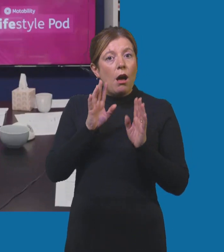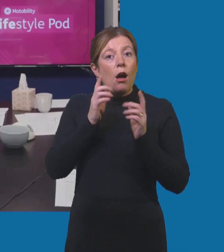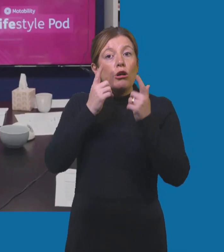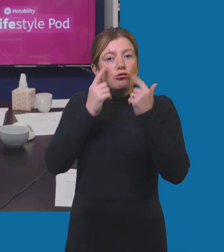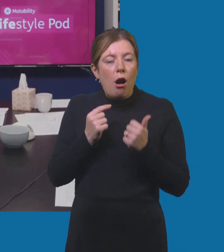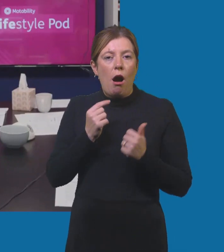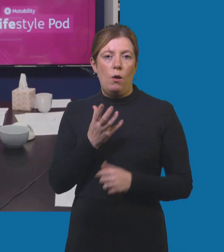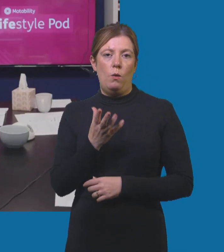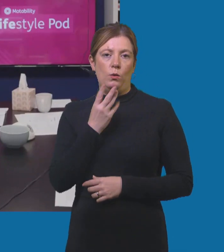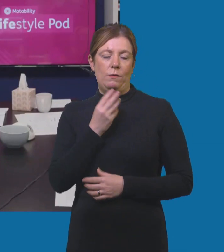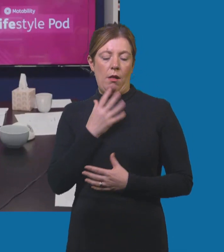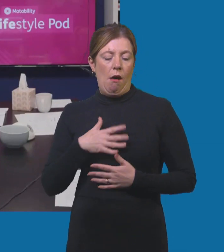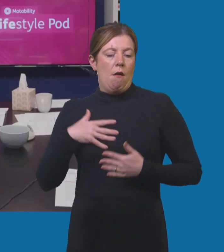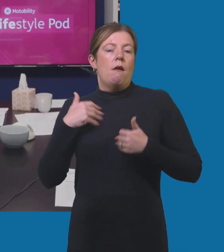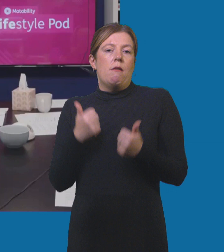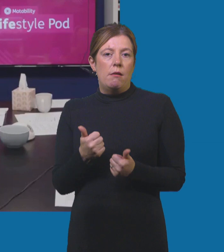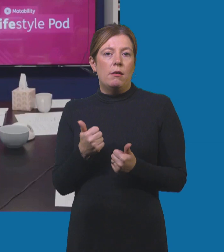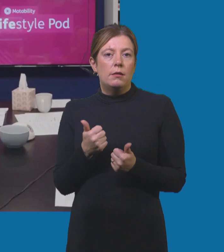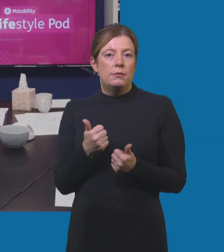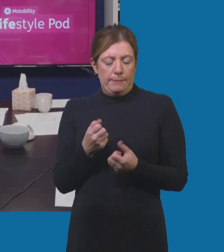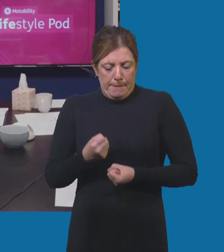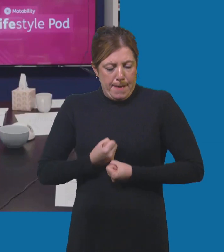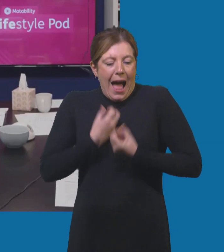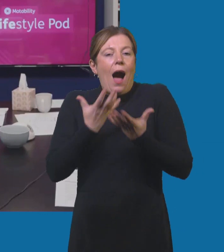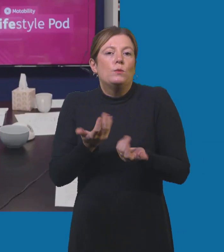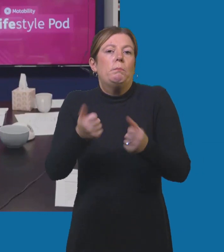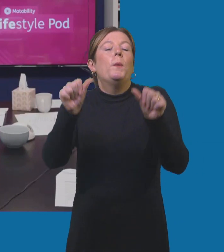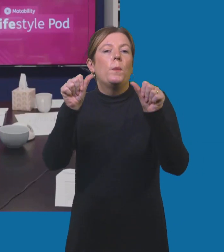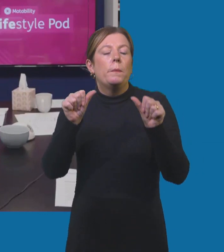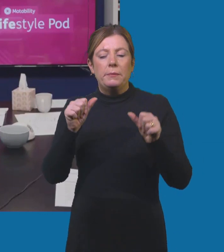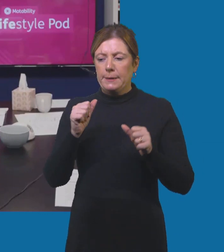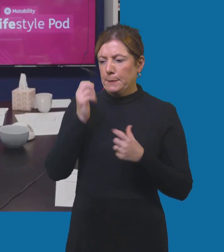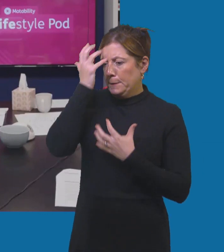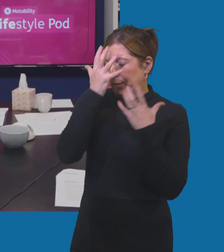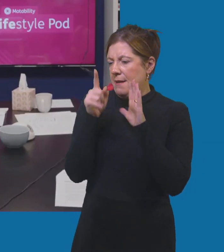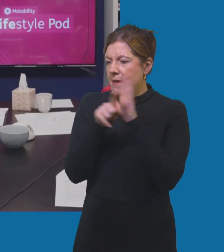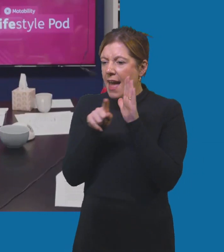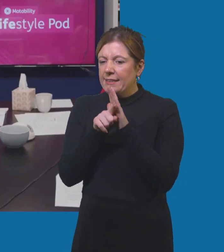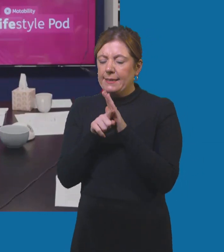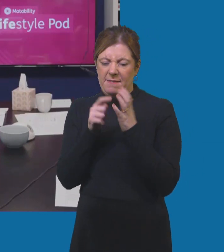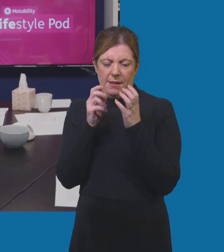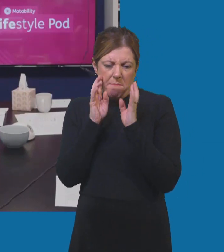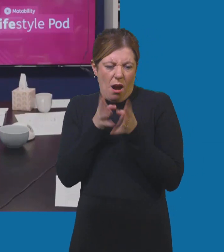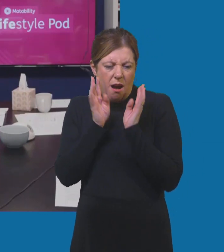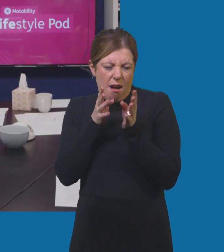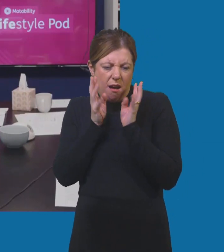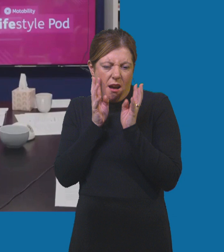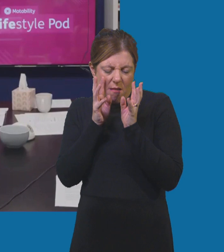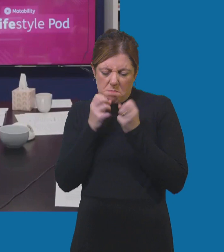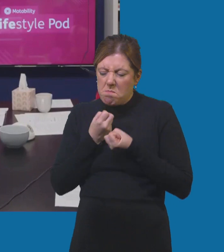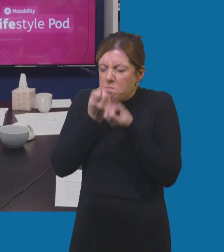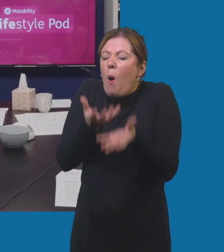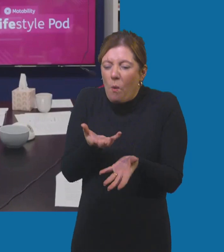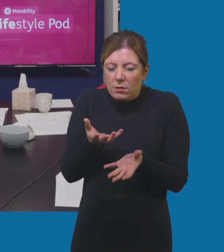You know, it's like a purge. And you get rid of all those negative thoughts. You wake up the next day and like, right, that's